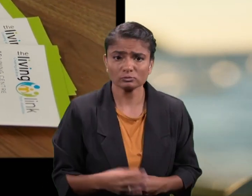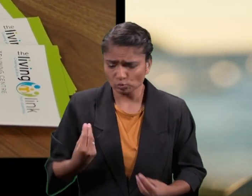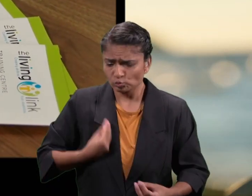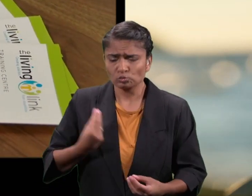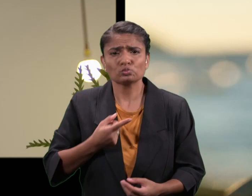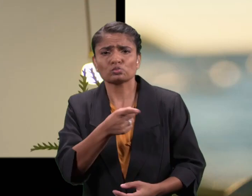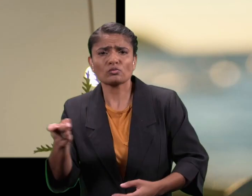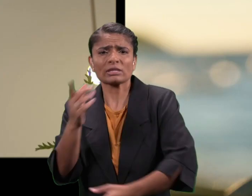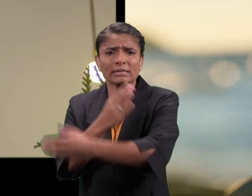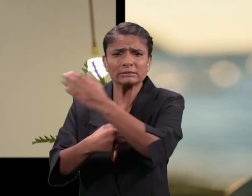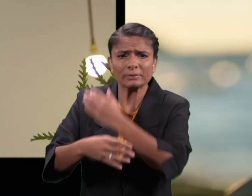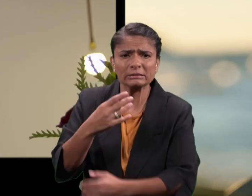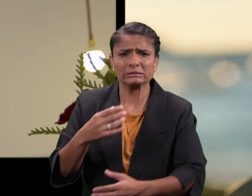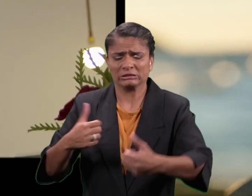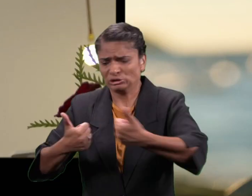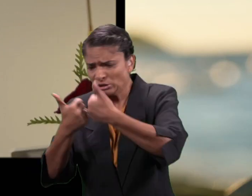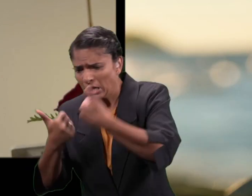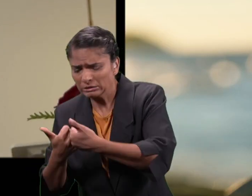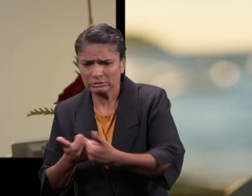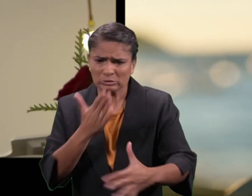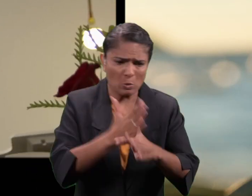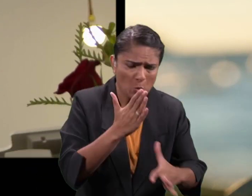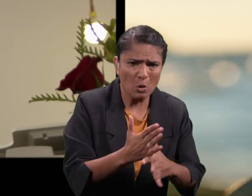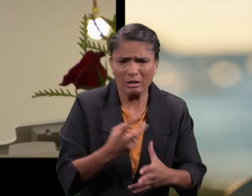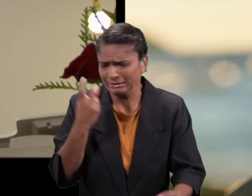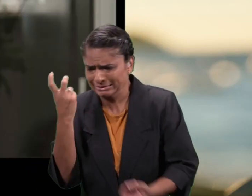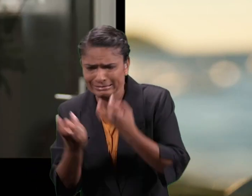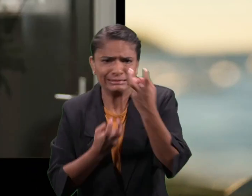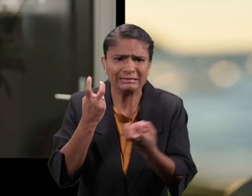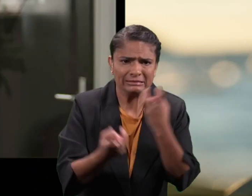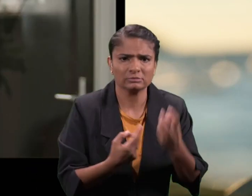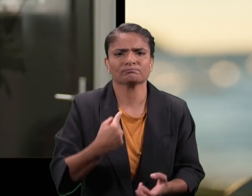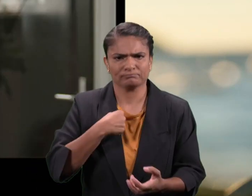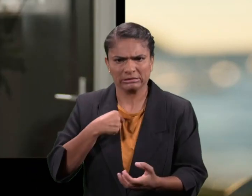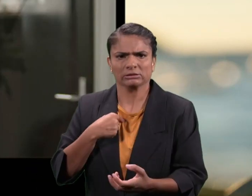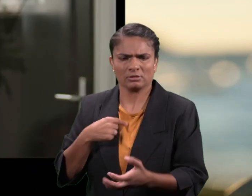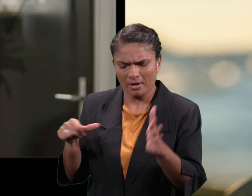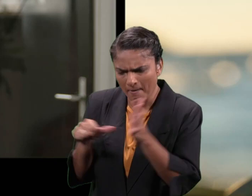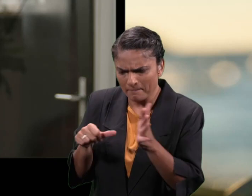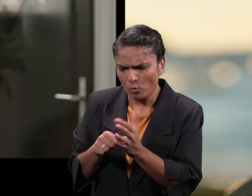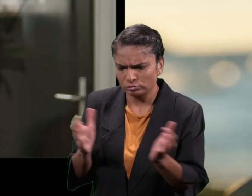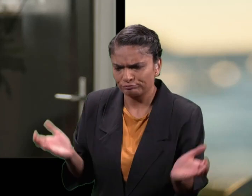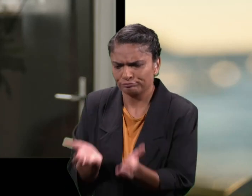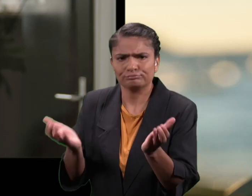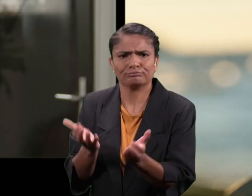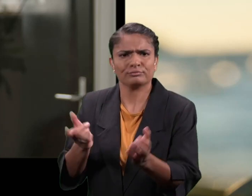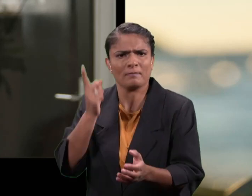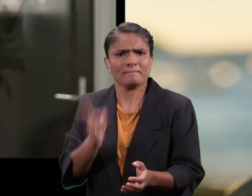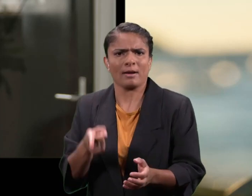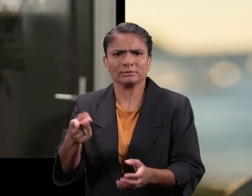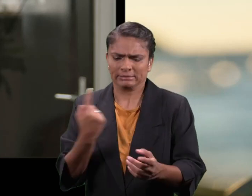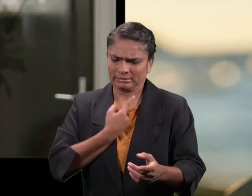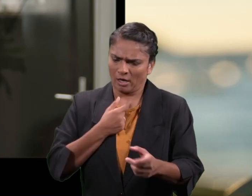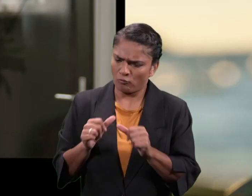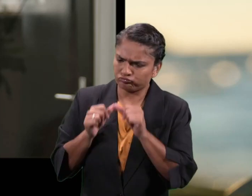different disability and challenges, and this integration about finding work is important for them so that they can sustain